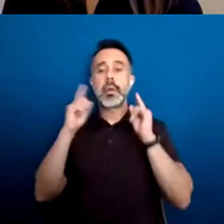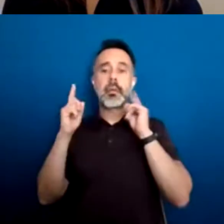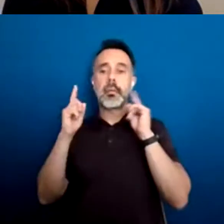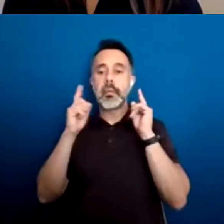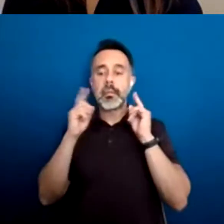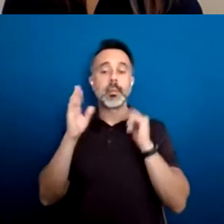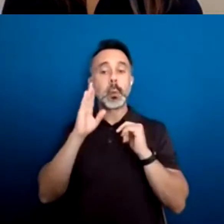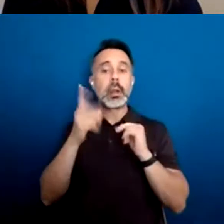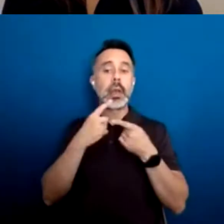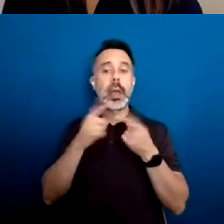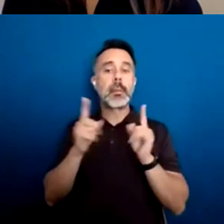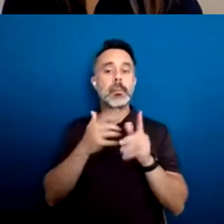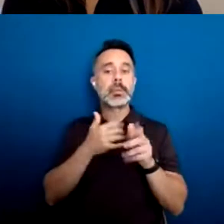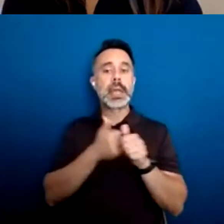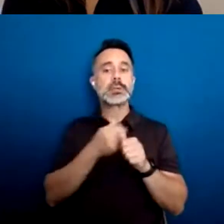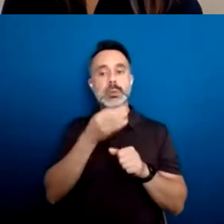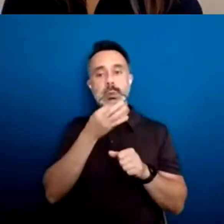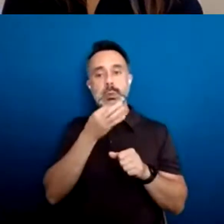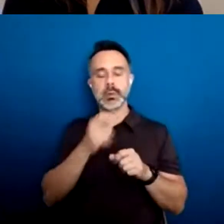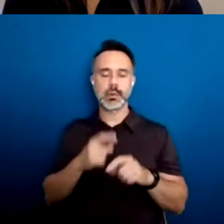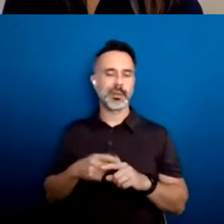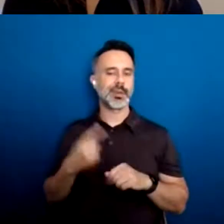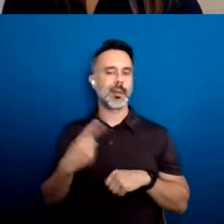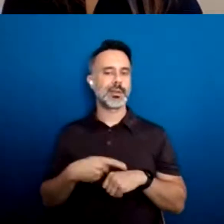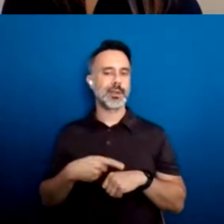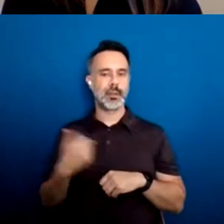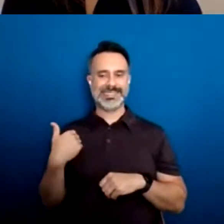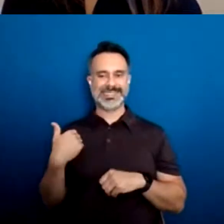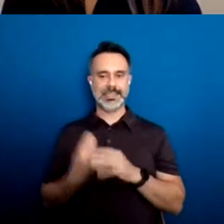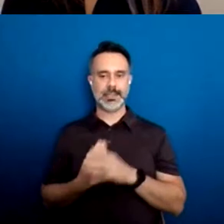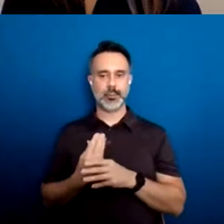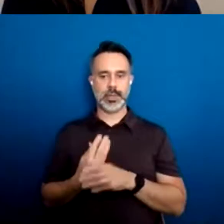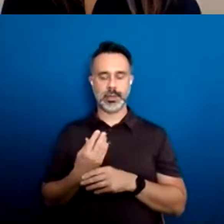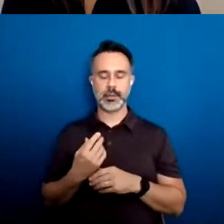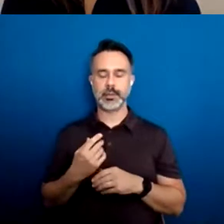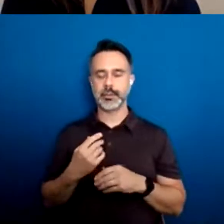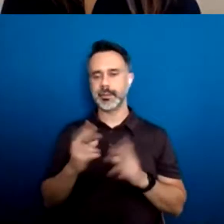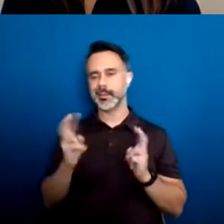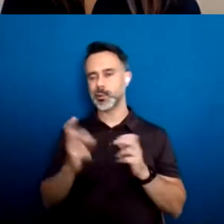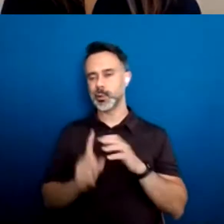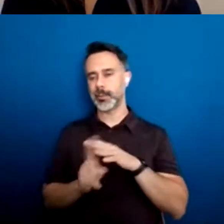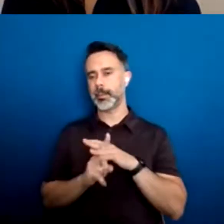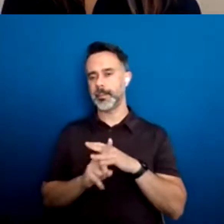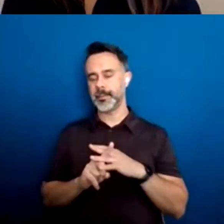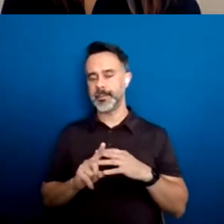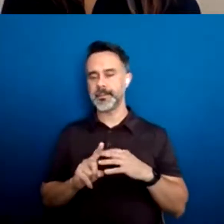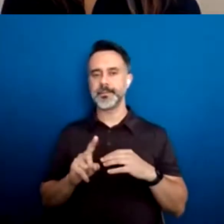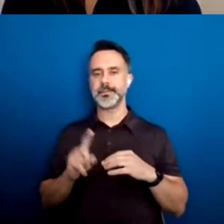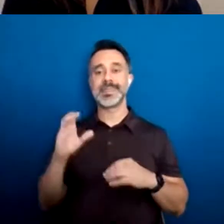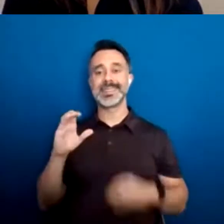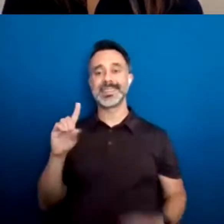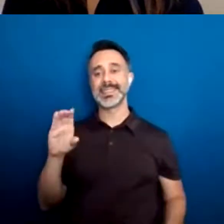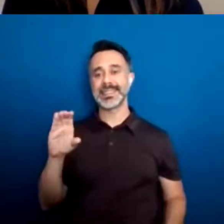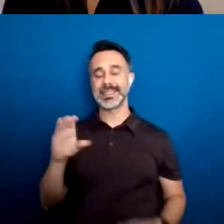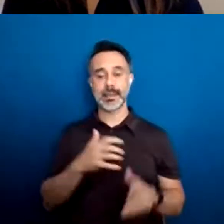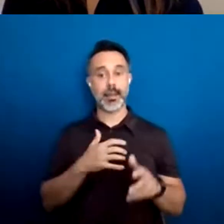into an issue earlier this spring where the CDC had updated some